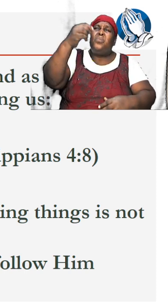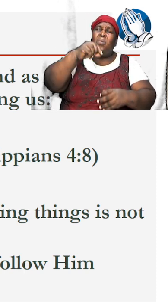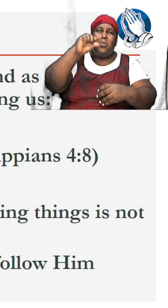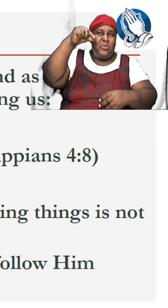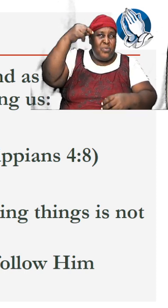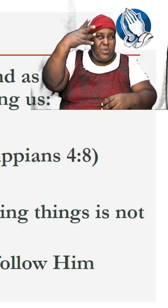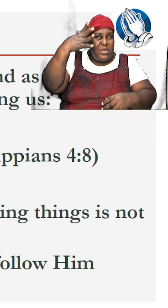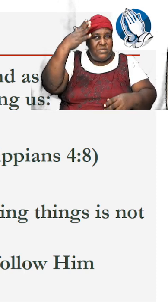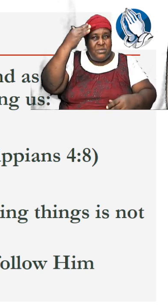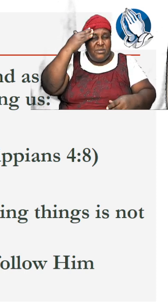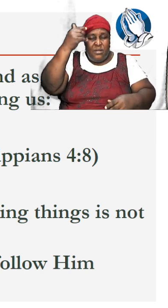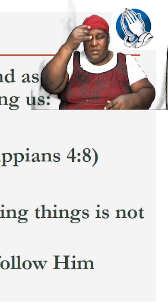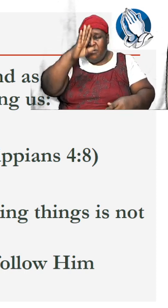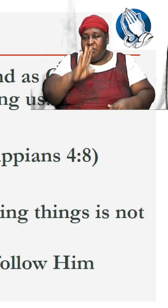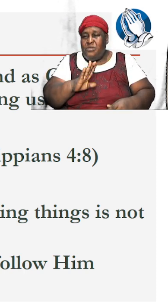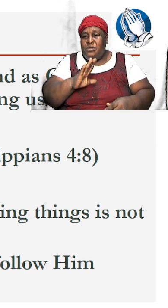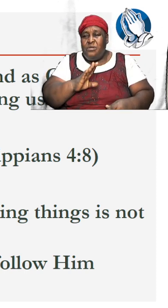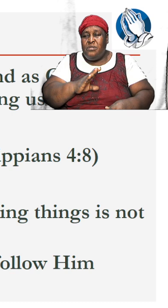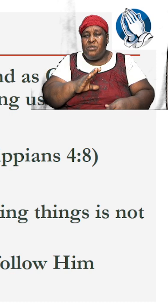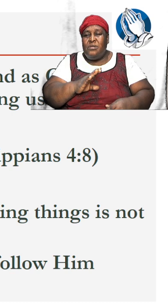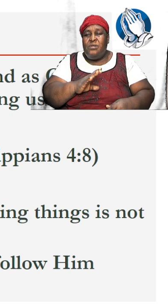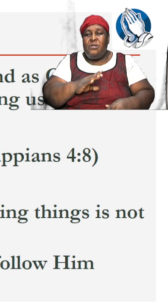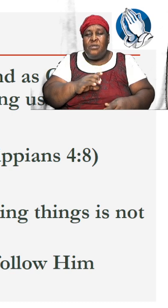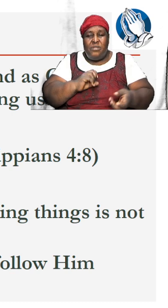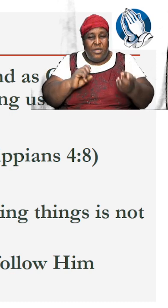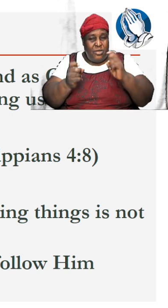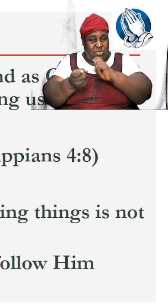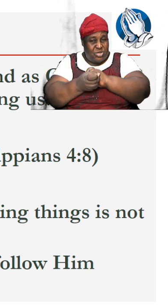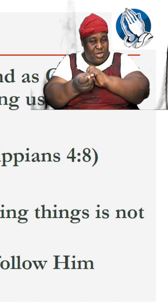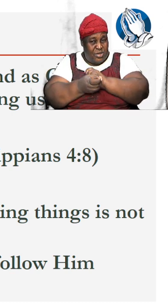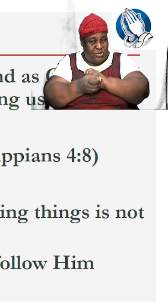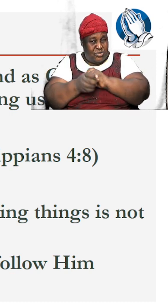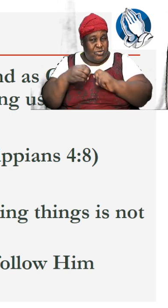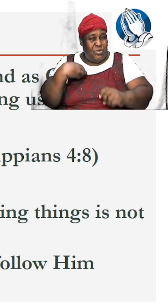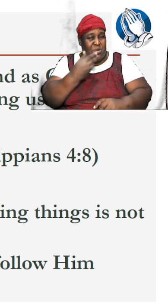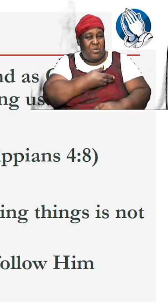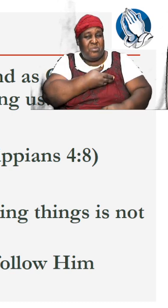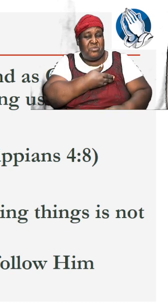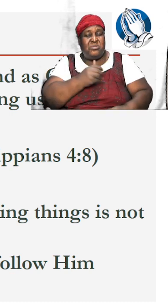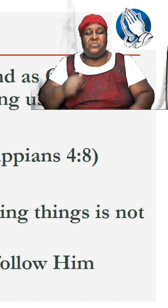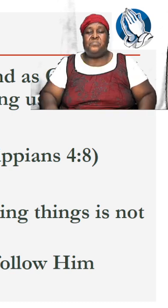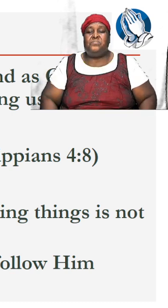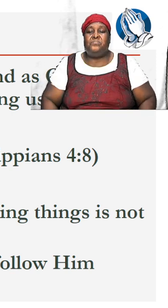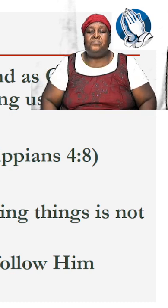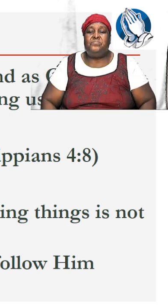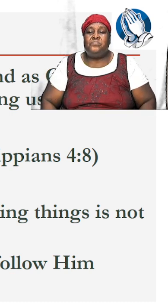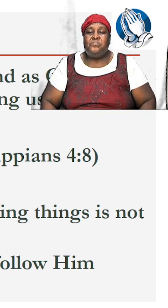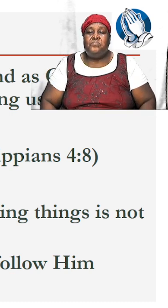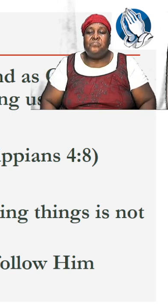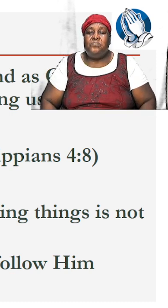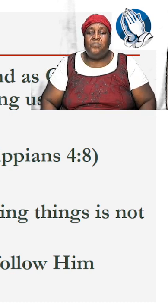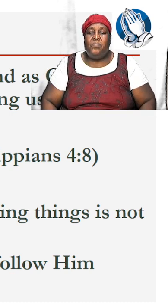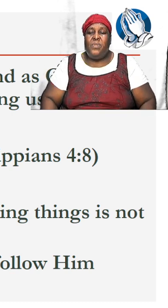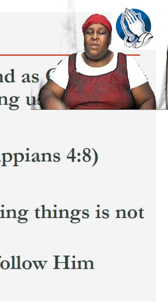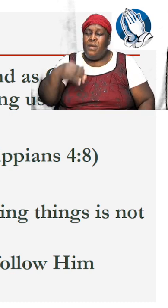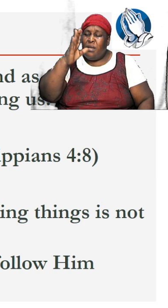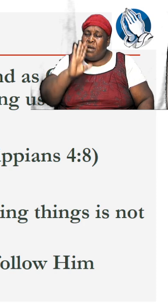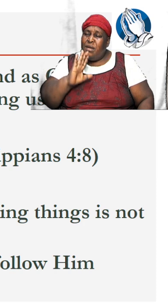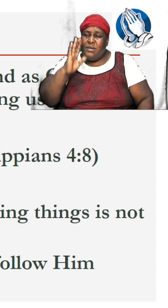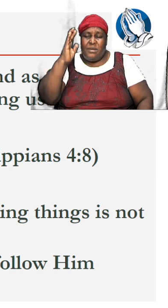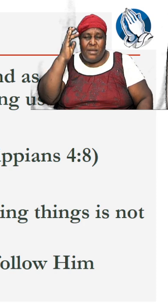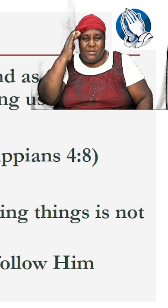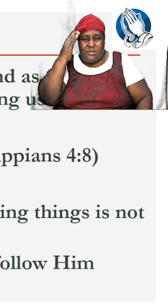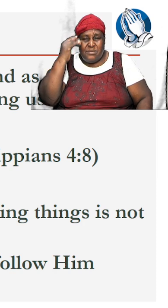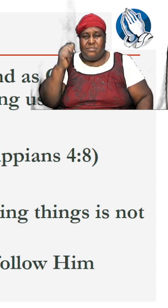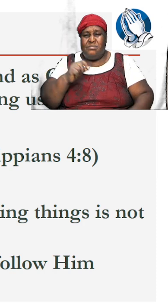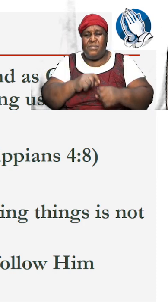our process. Now, another thing that we learn from the scripture is that God was concerned that he wasn't